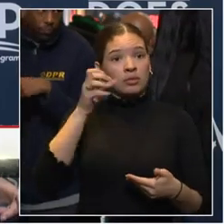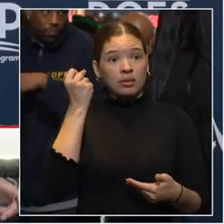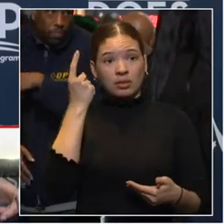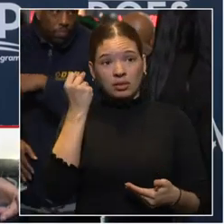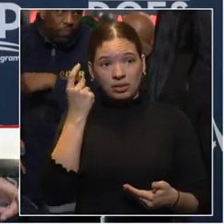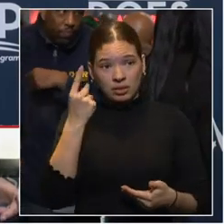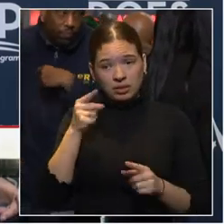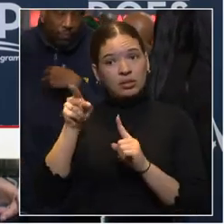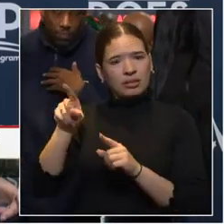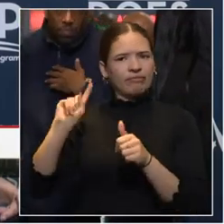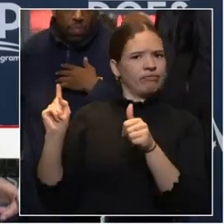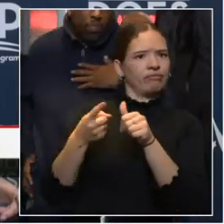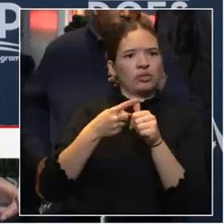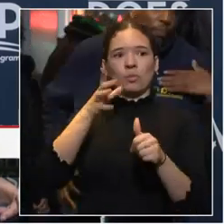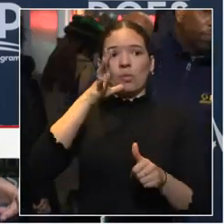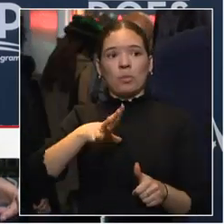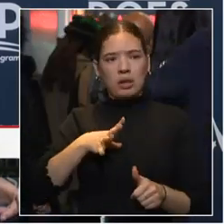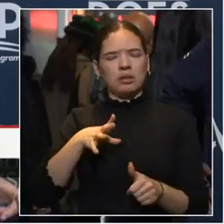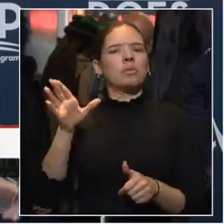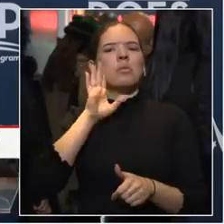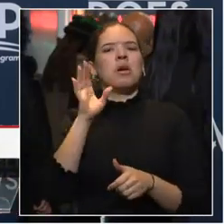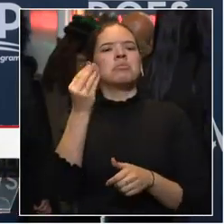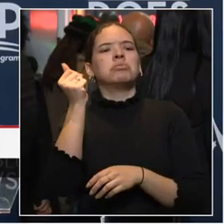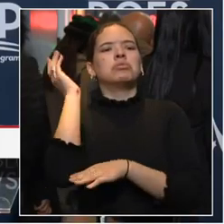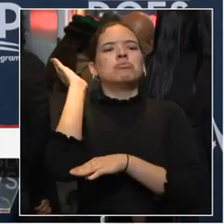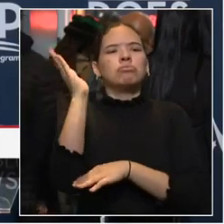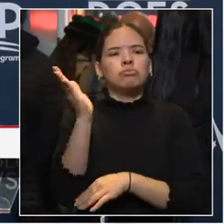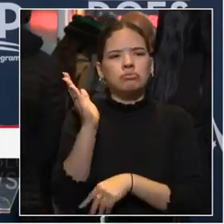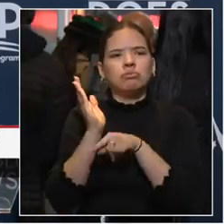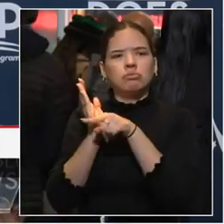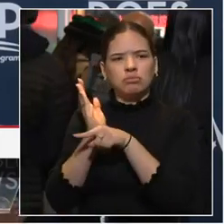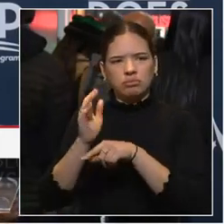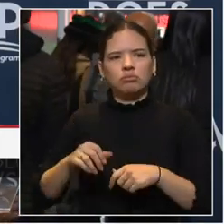few remarks, Mrs. Cora Masters Berry.